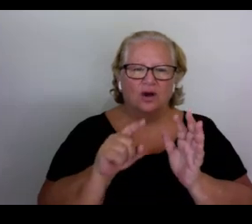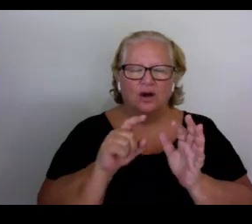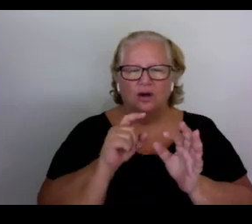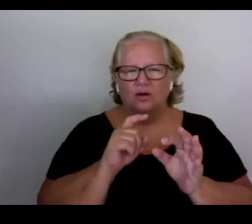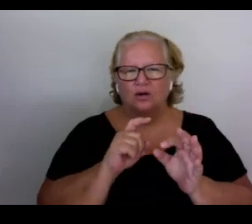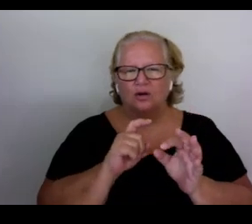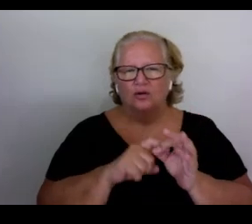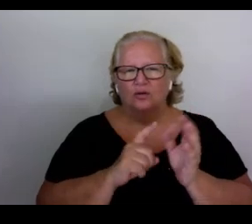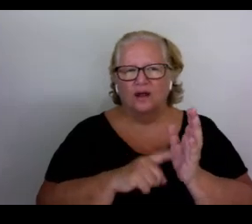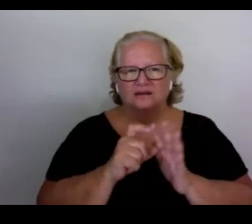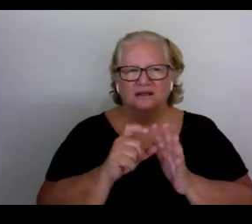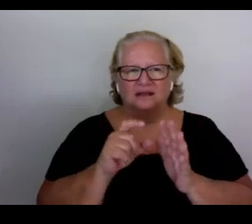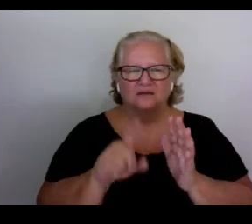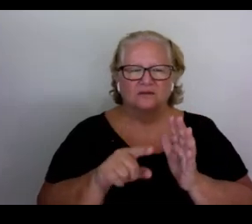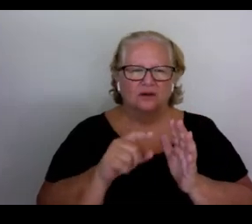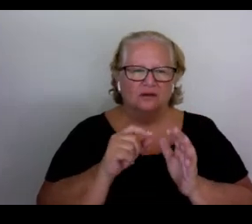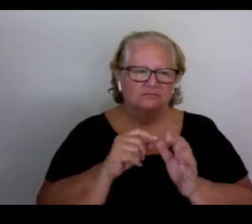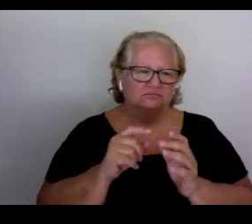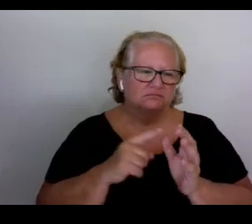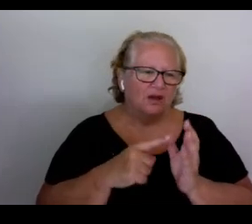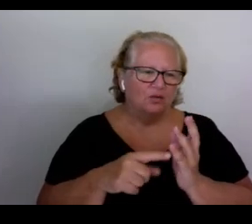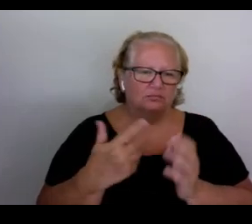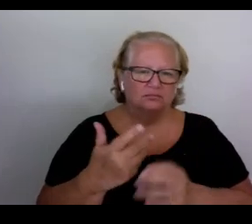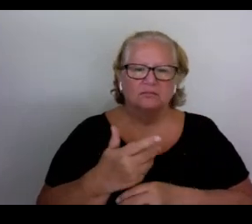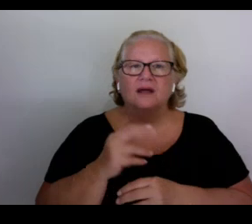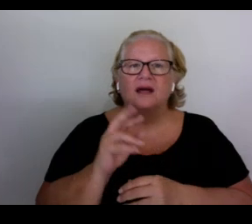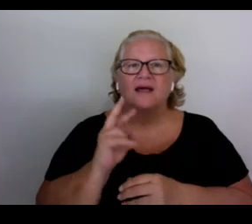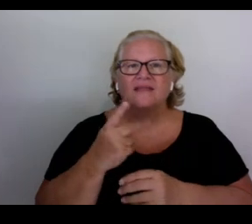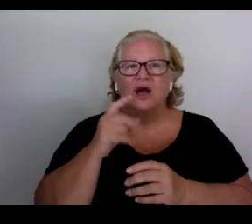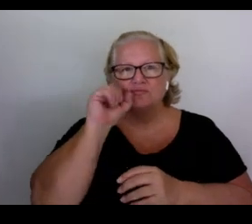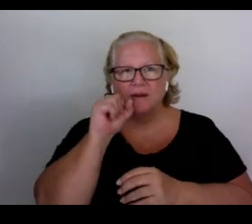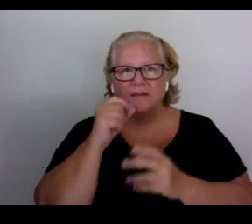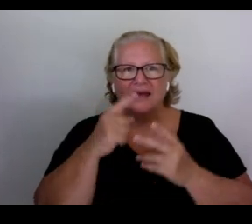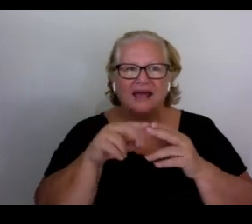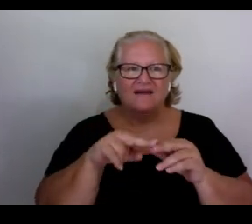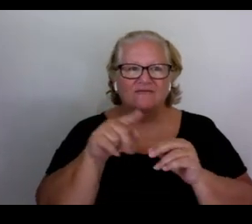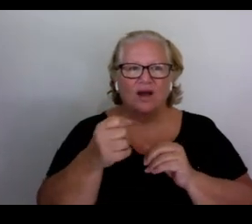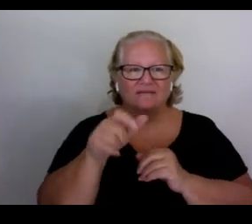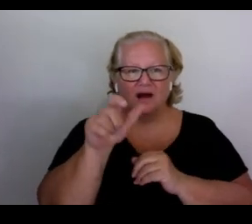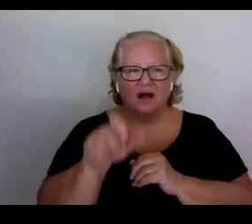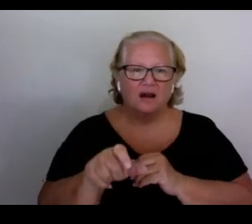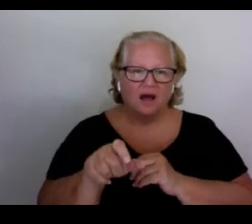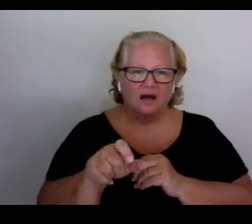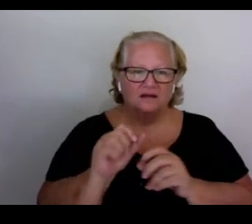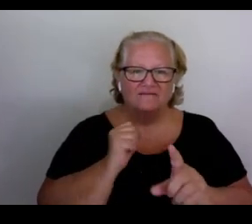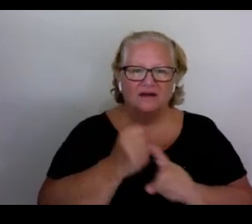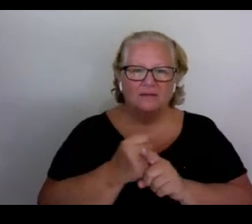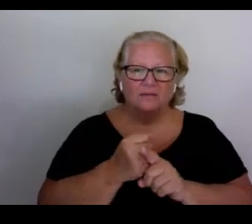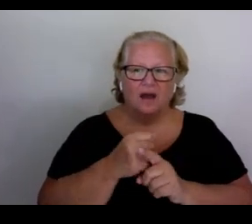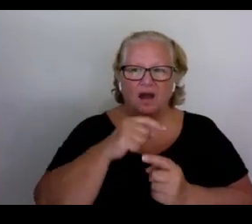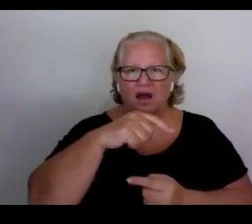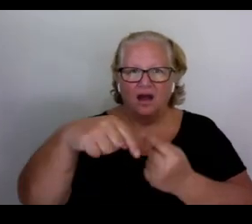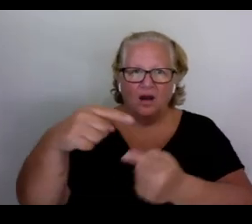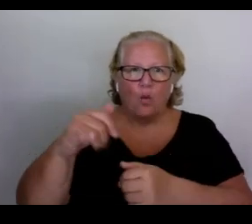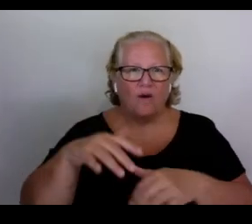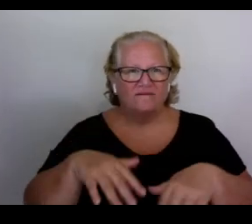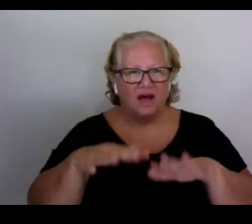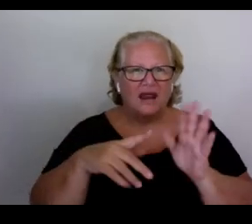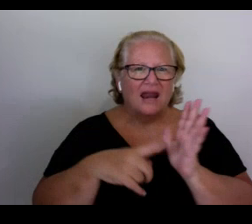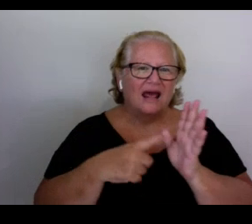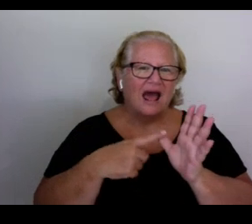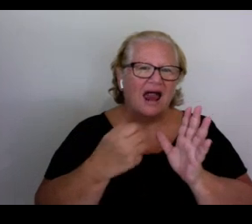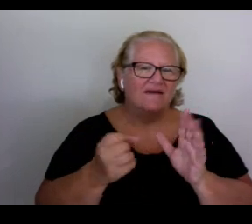webinars@legalaid.qld.gov.au, and we can forward them on to the team. And remembering too that if you've got clients affected by Alfred or the flooding, Legal Aid has a